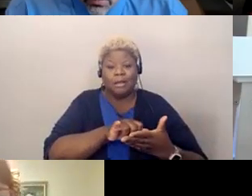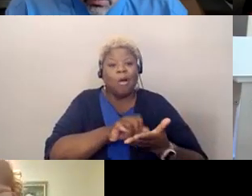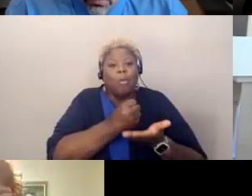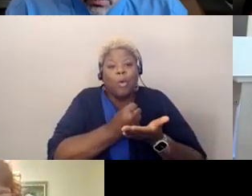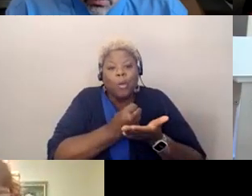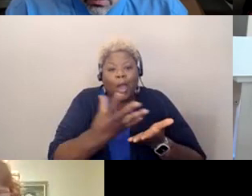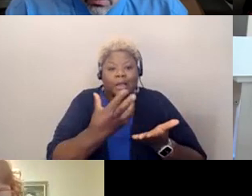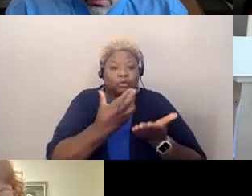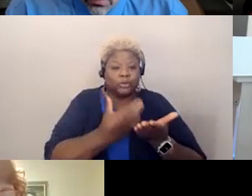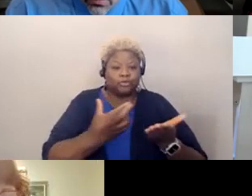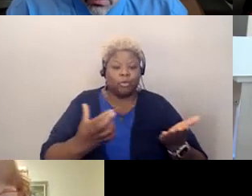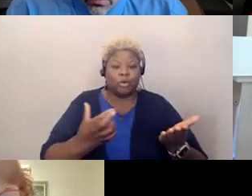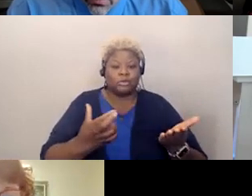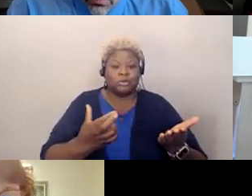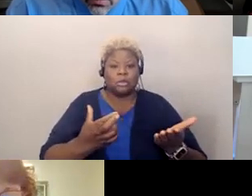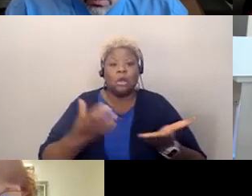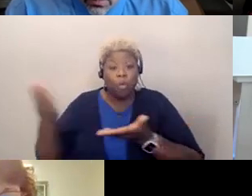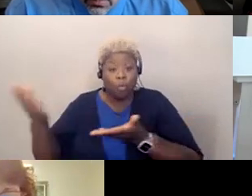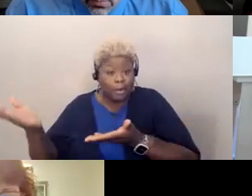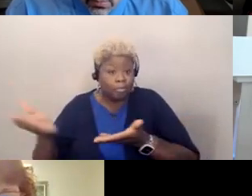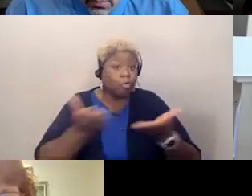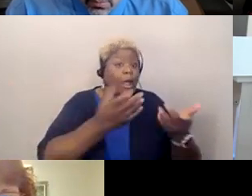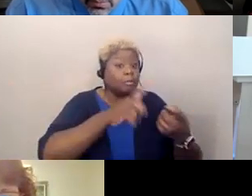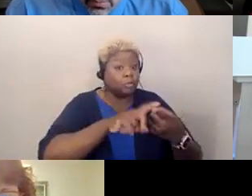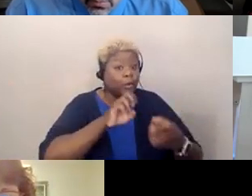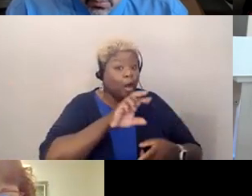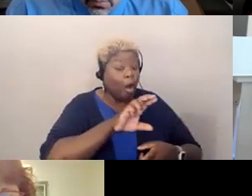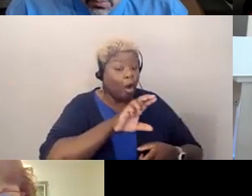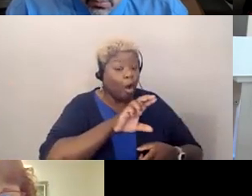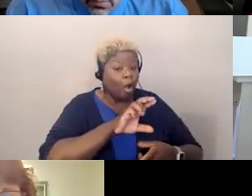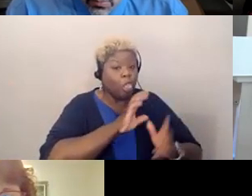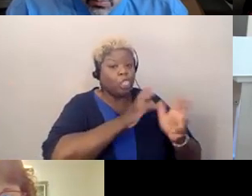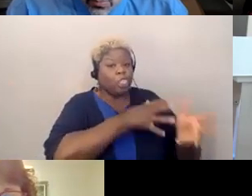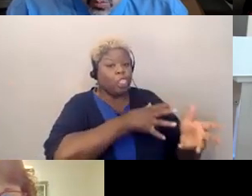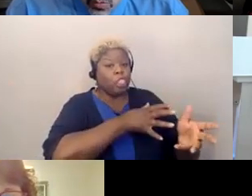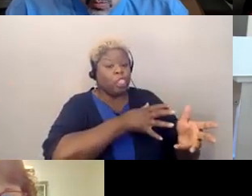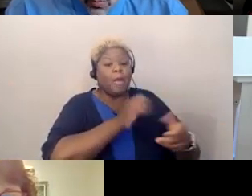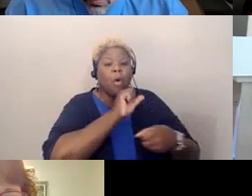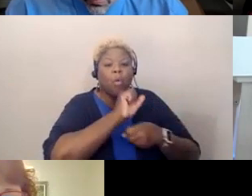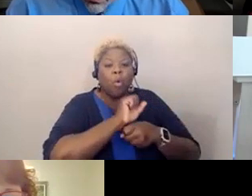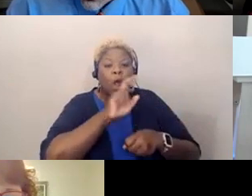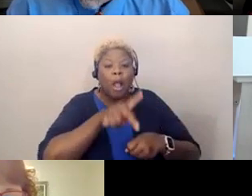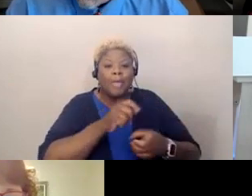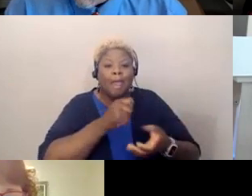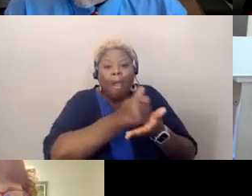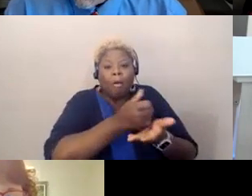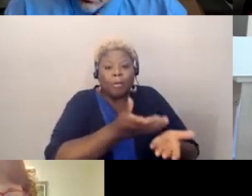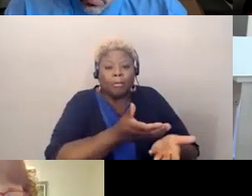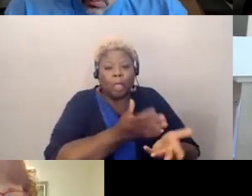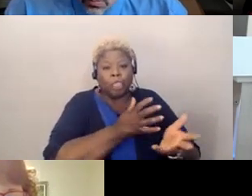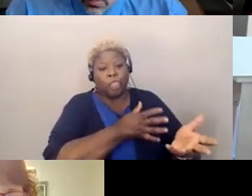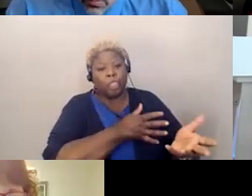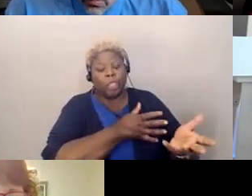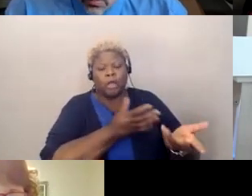much resource when we take people to the ER, but then we don't do any of the workup that might actually benefit them.